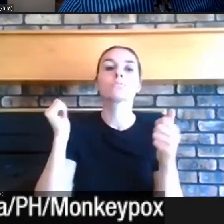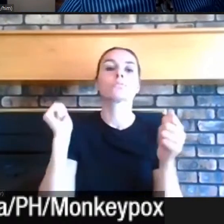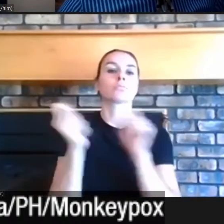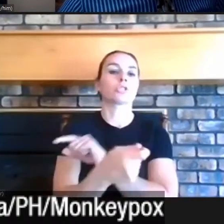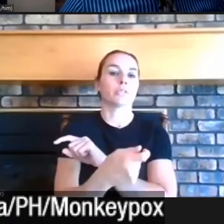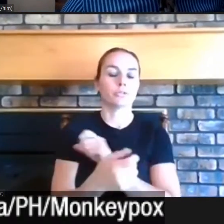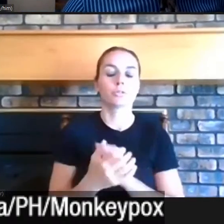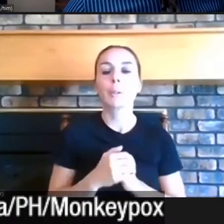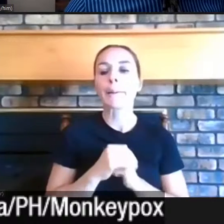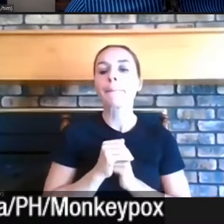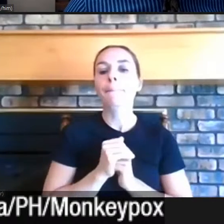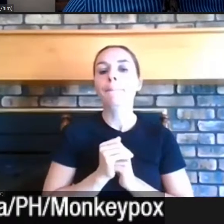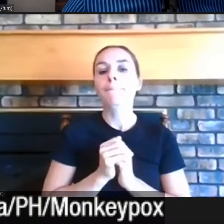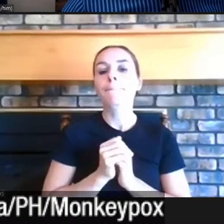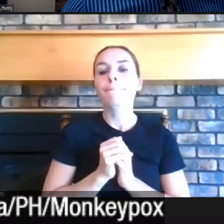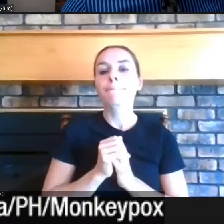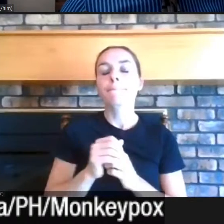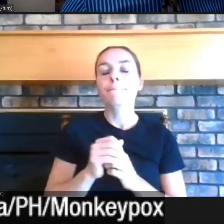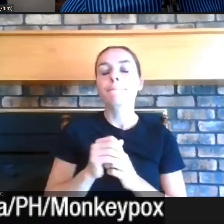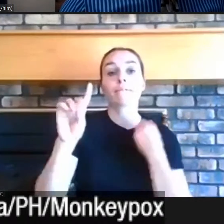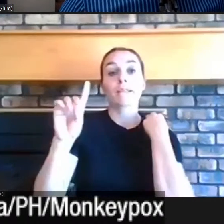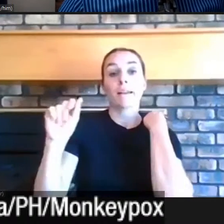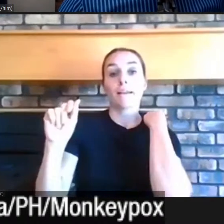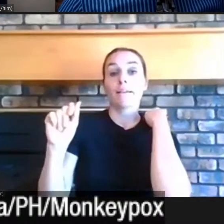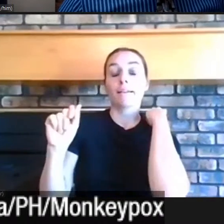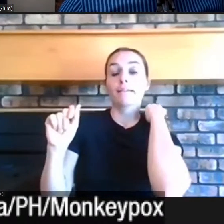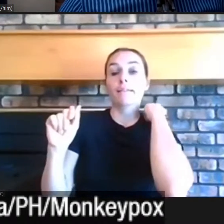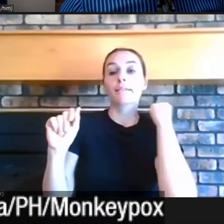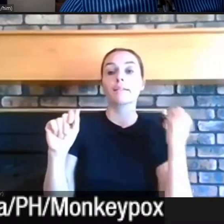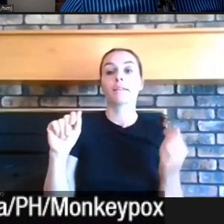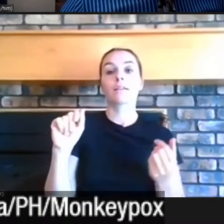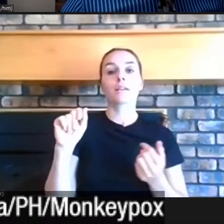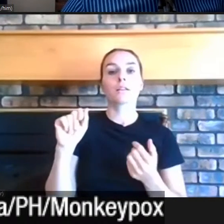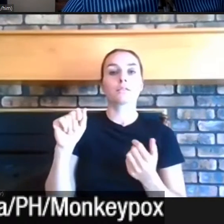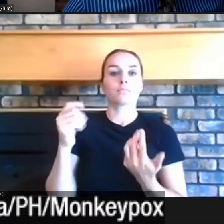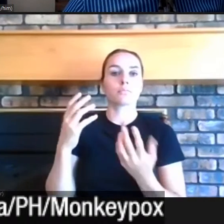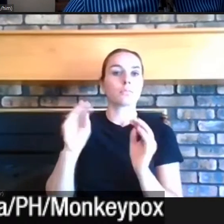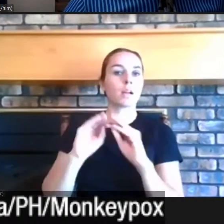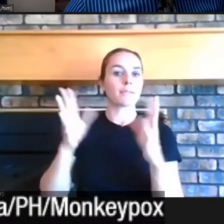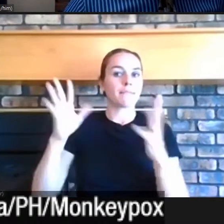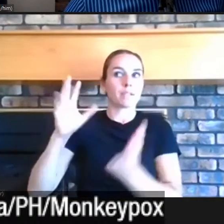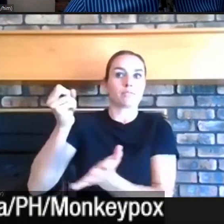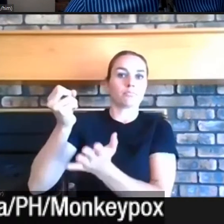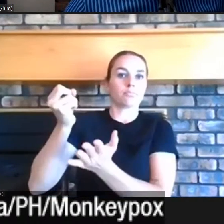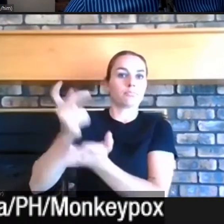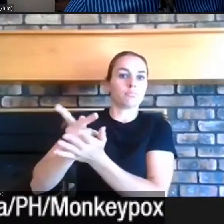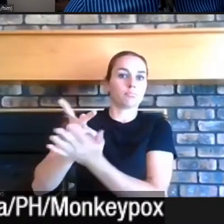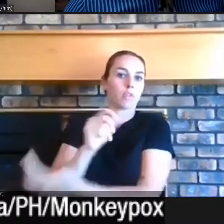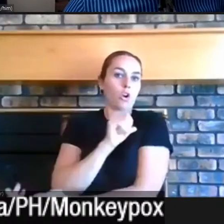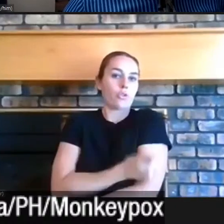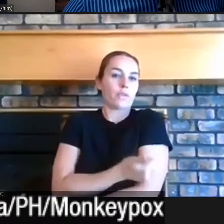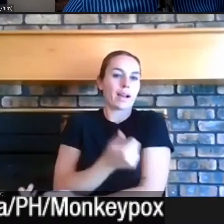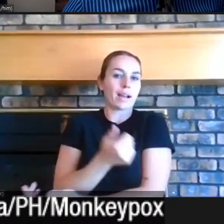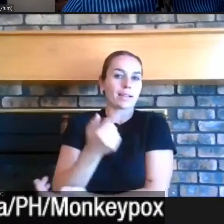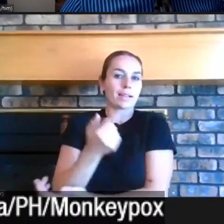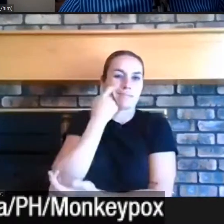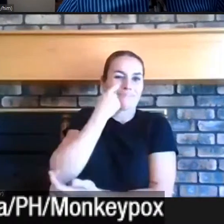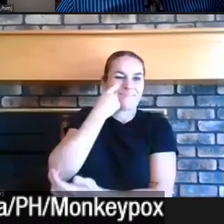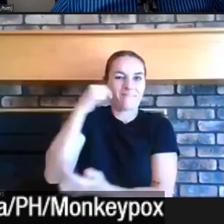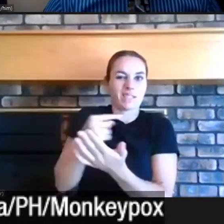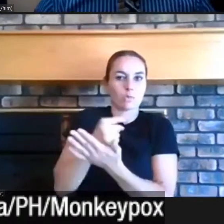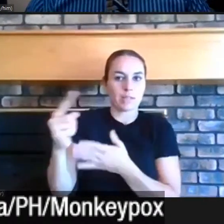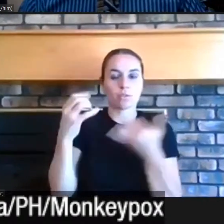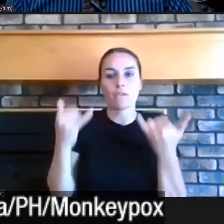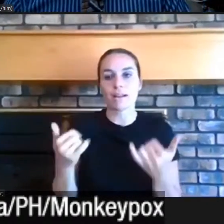The Food and Drug Administration put out this authorization earlier this week, and we are in the process of updating